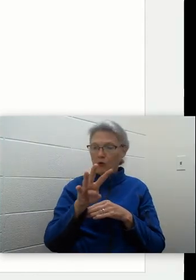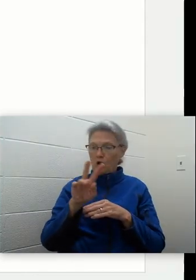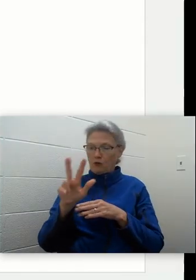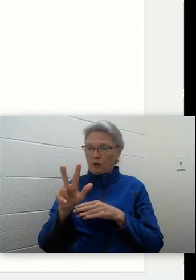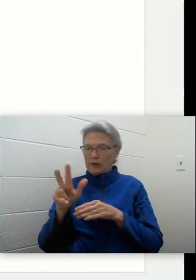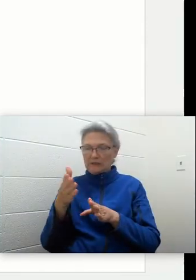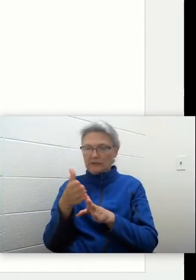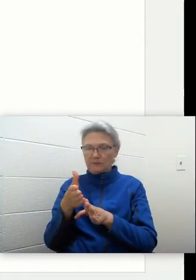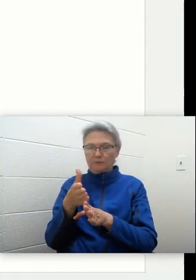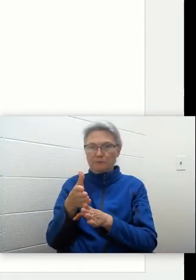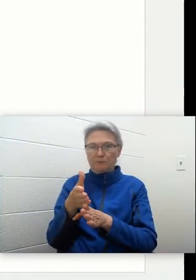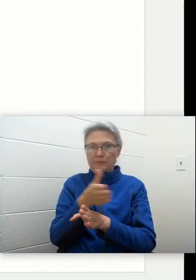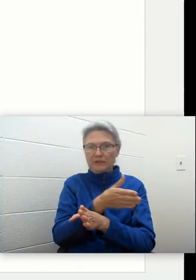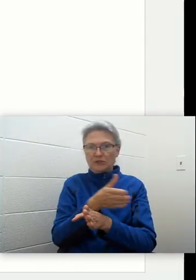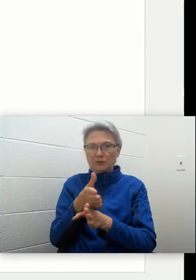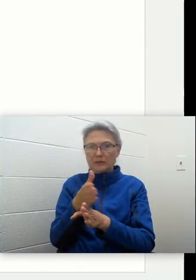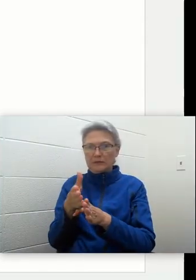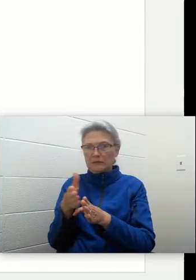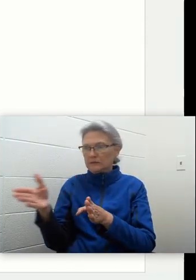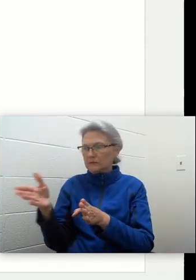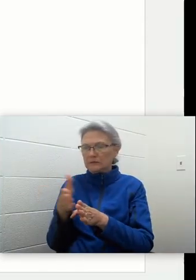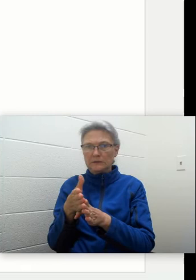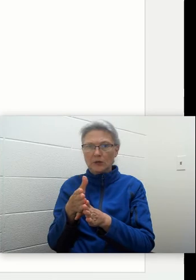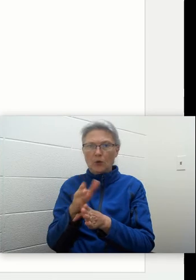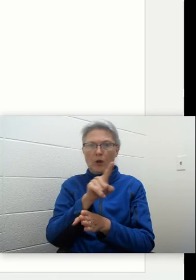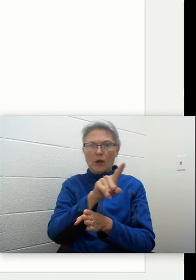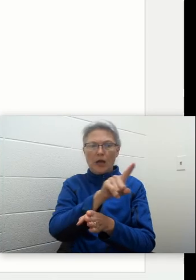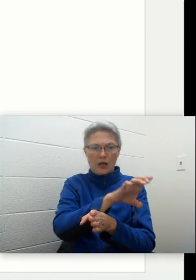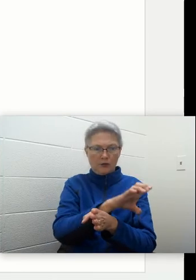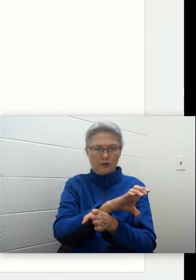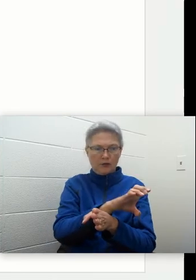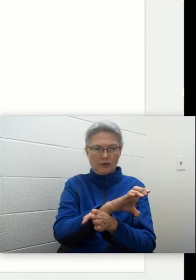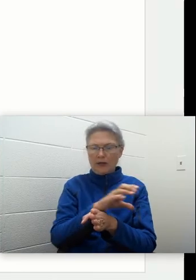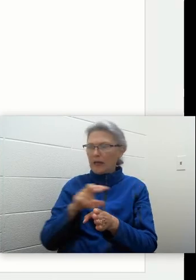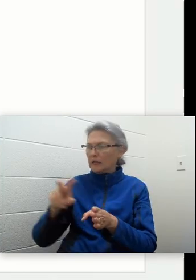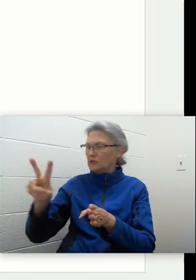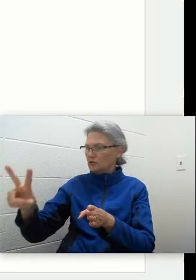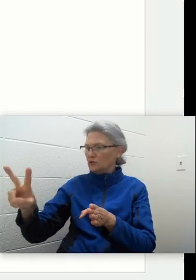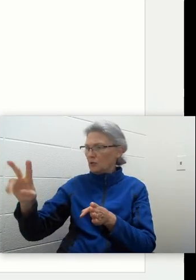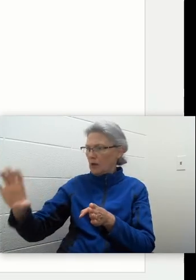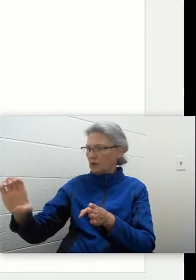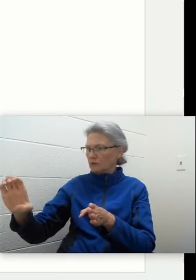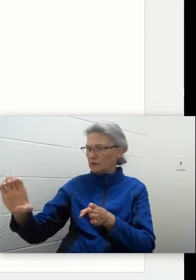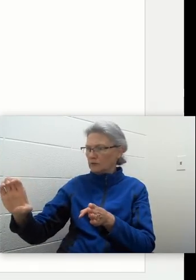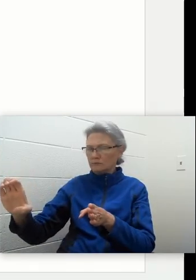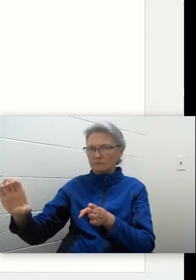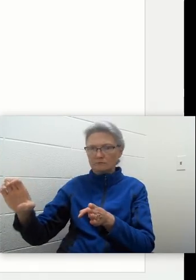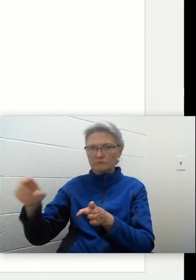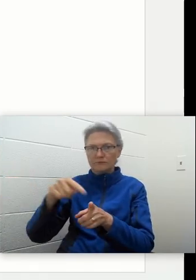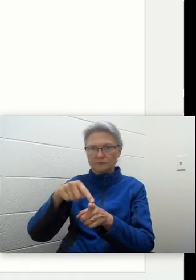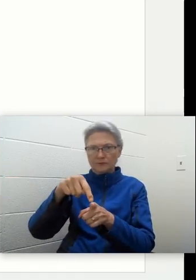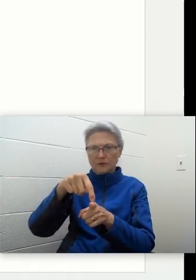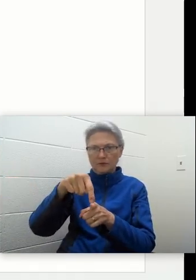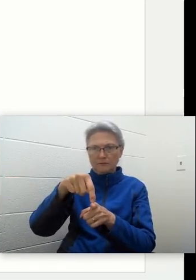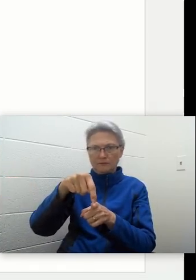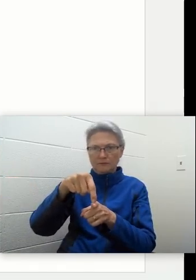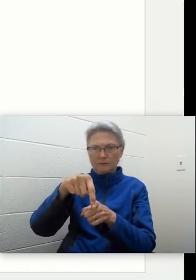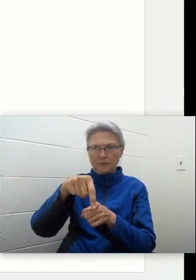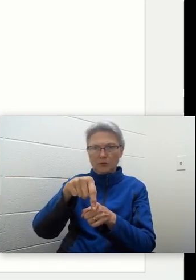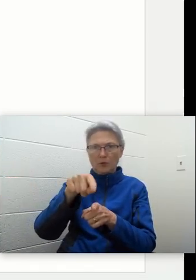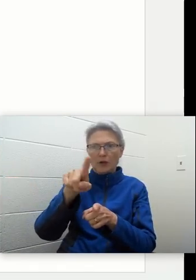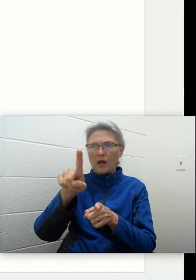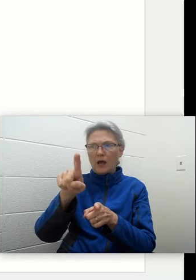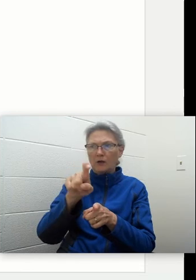in between, and I'm going to go ahead and jot this down, 100 and 200. And if I'm